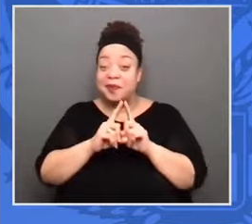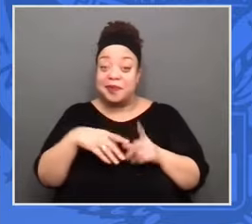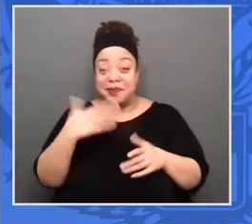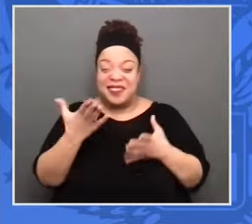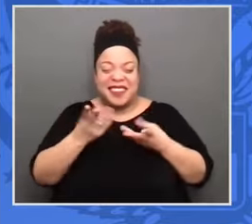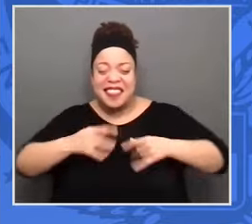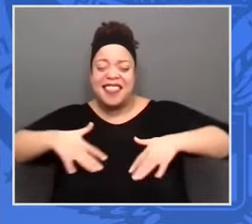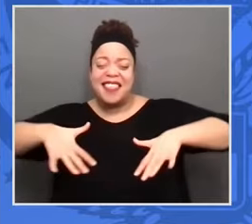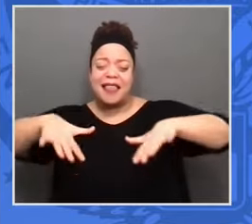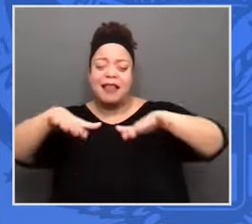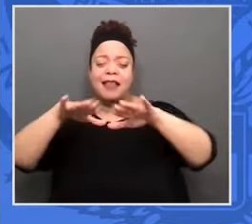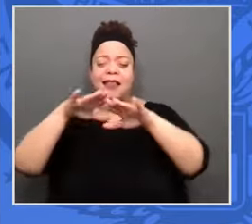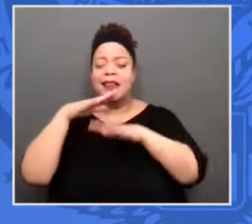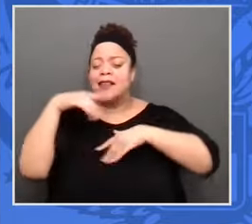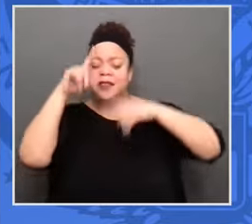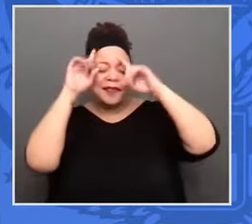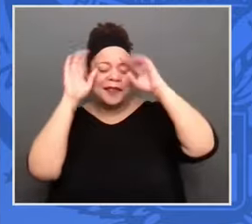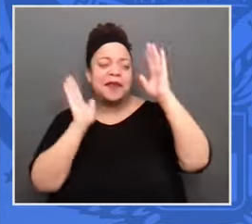dreams.